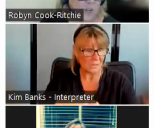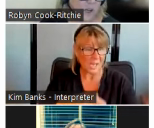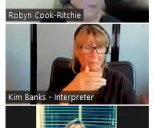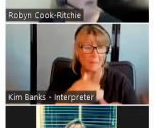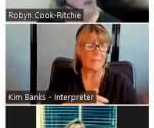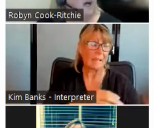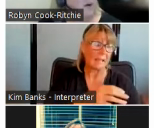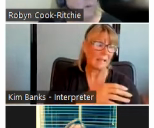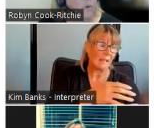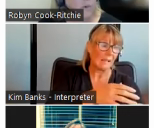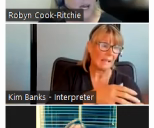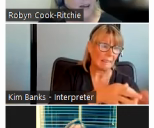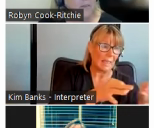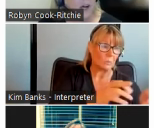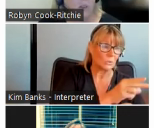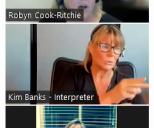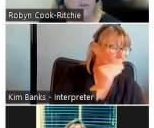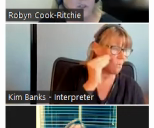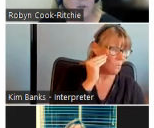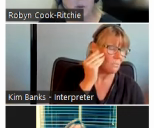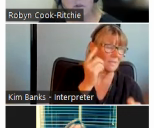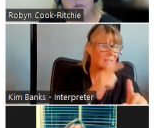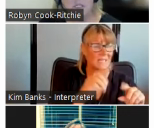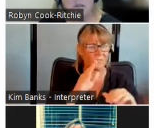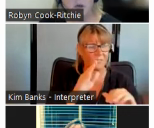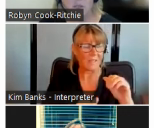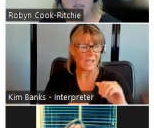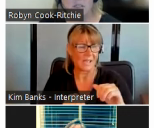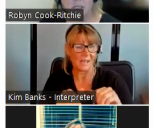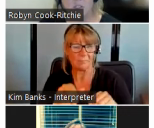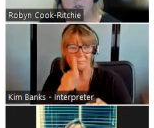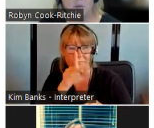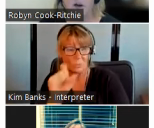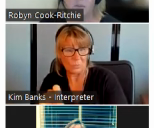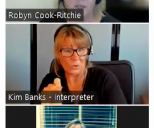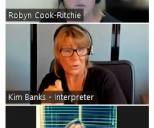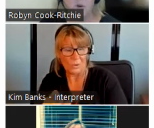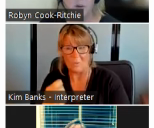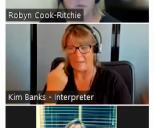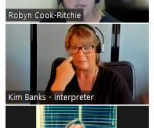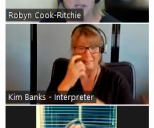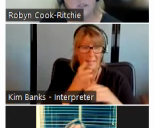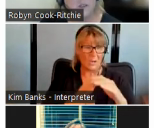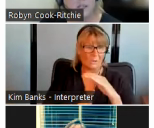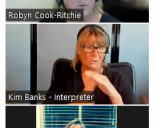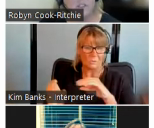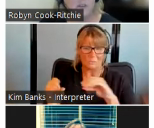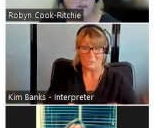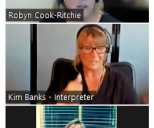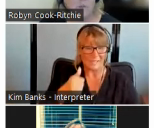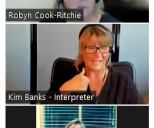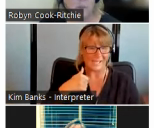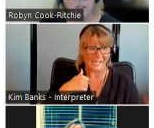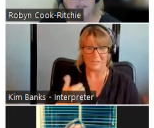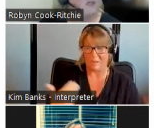over time. Where we have a lot of newcomers coming into LBS programs right now. So the language at